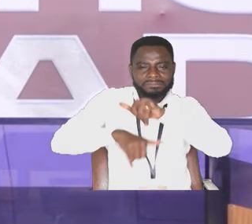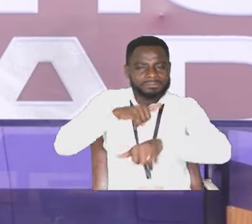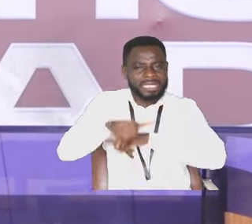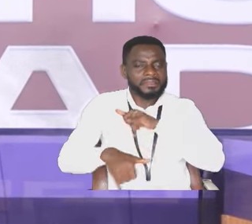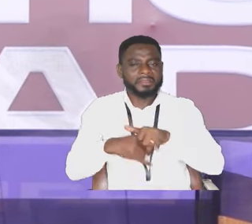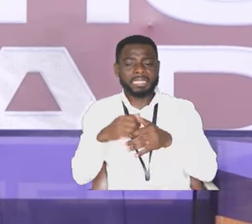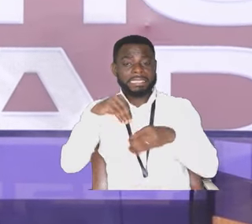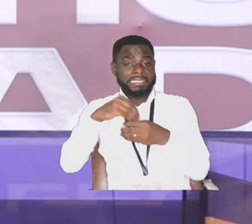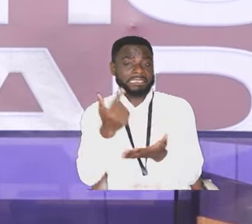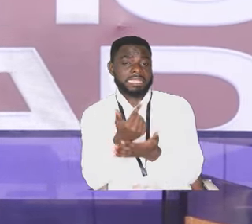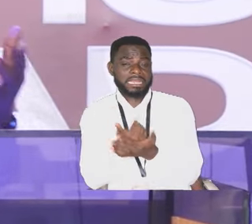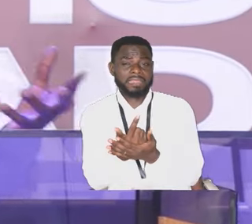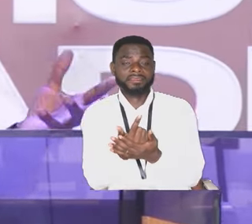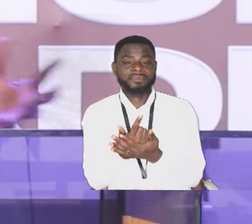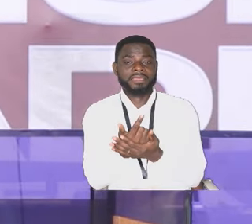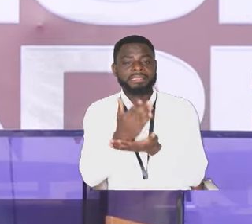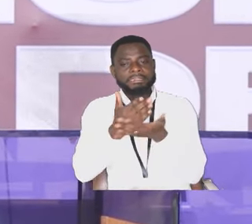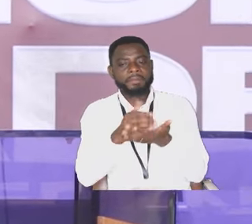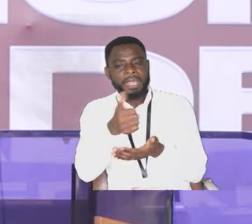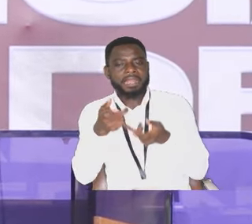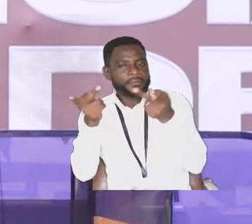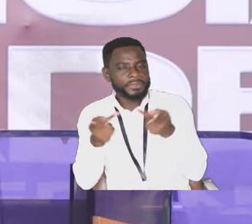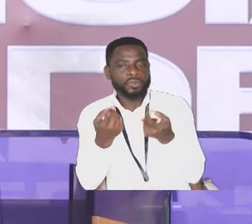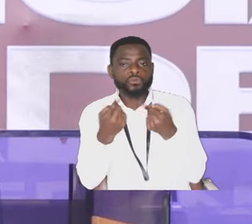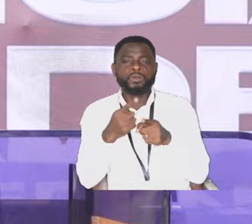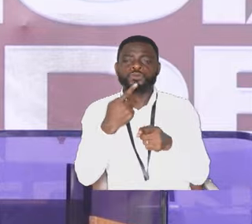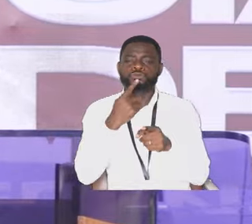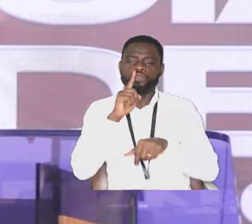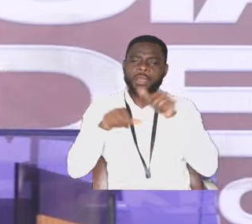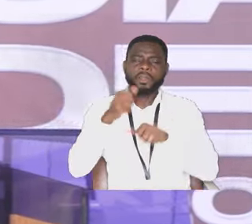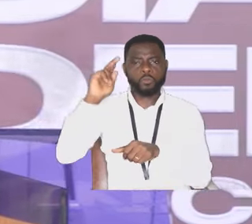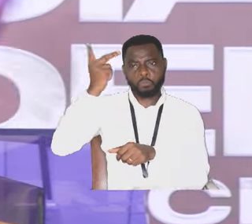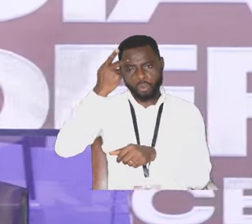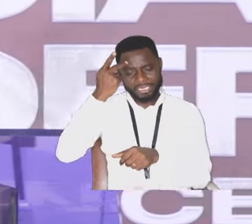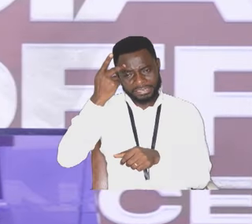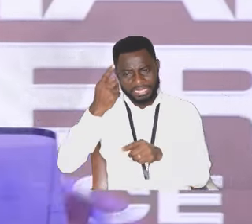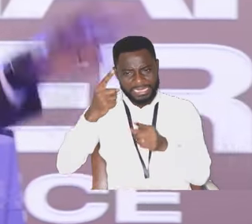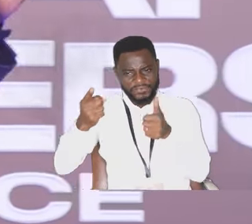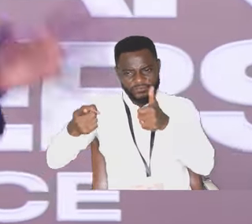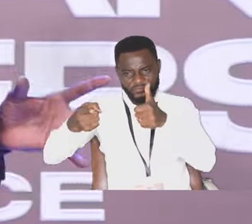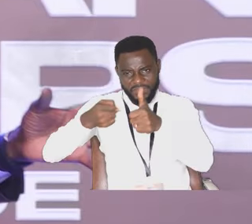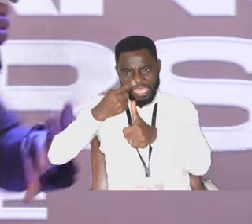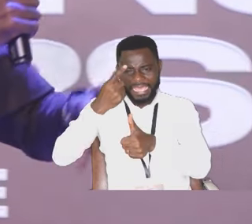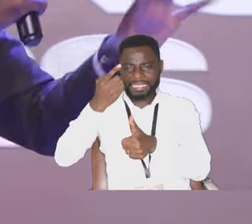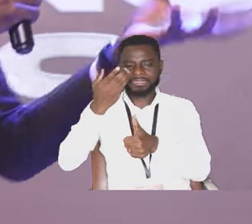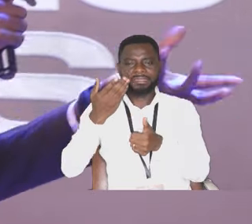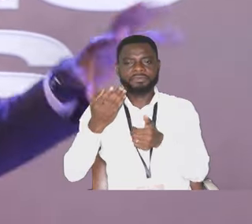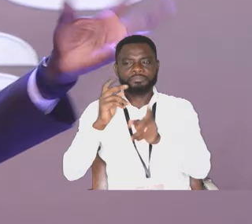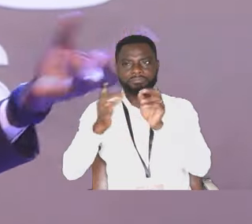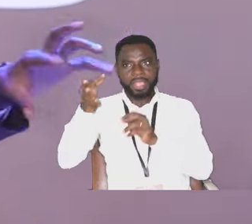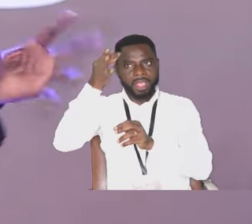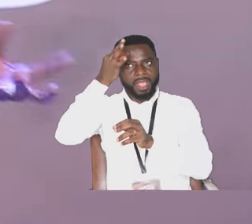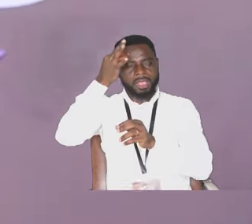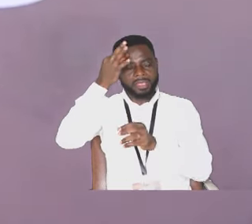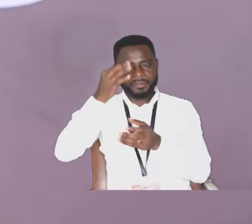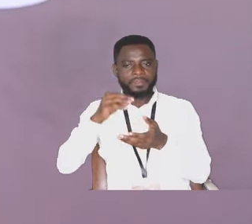in Ghana and some other places, when we talk about politics, the first thing that comes to people's mind is, then you